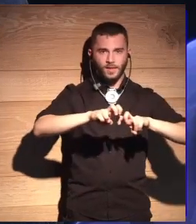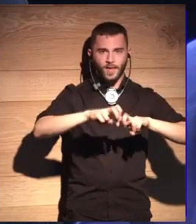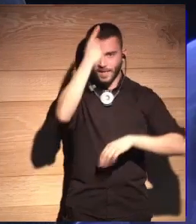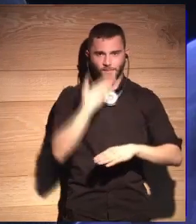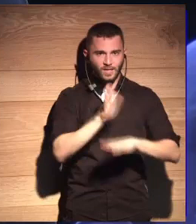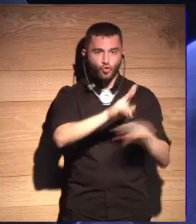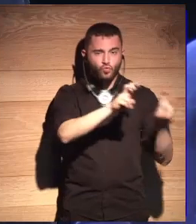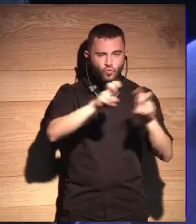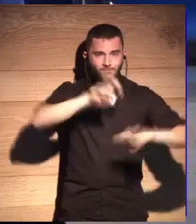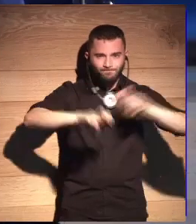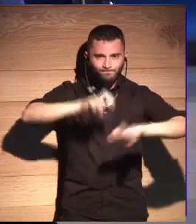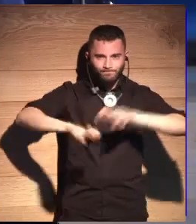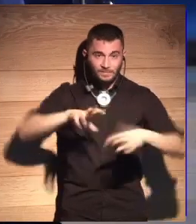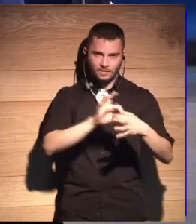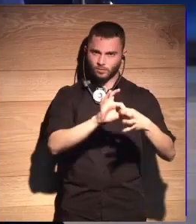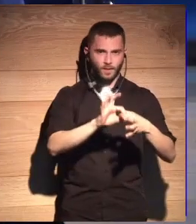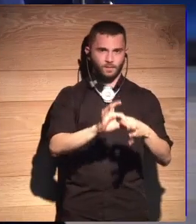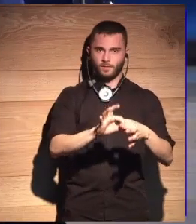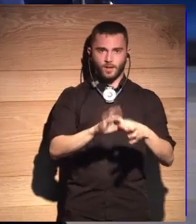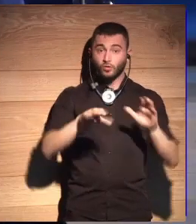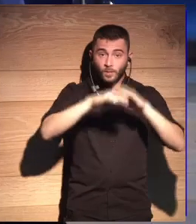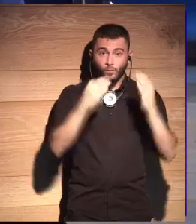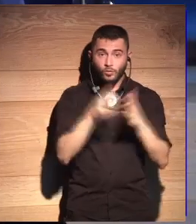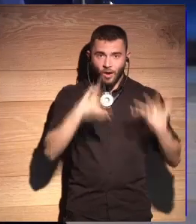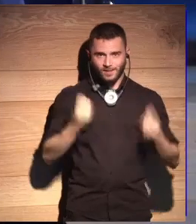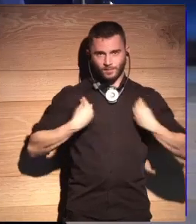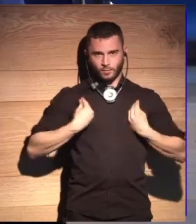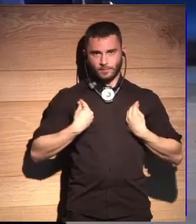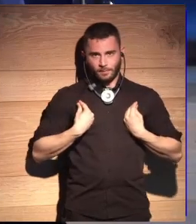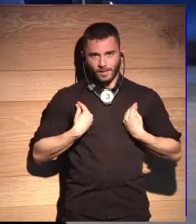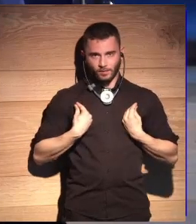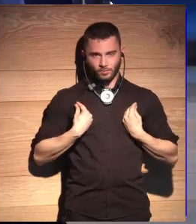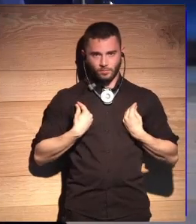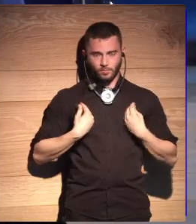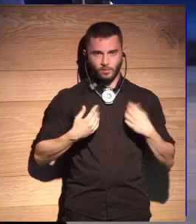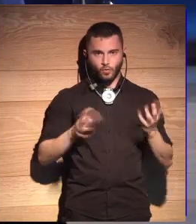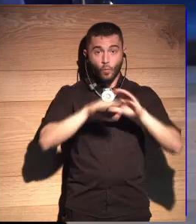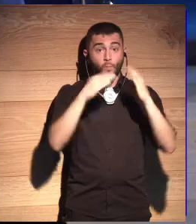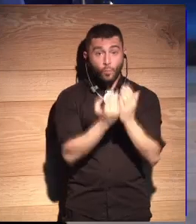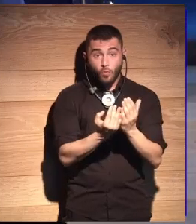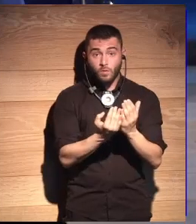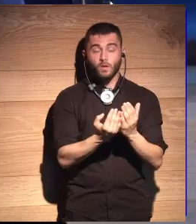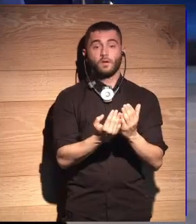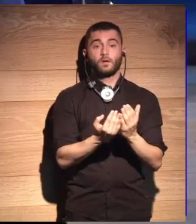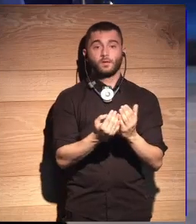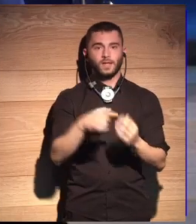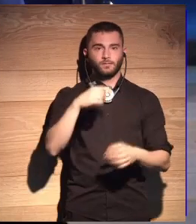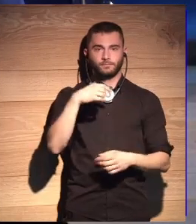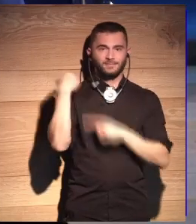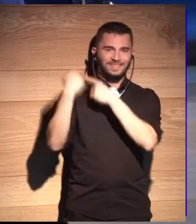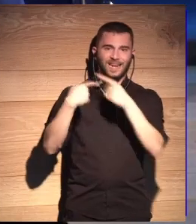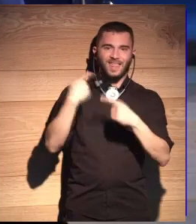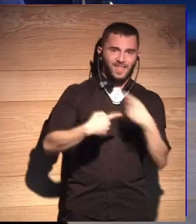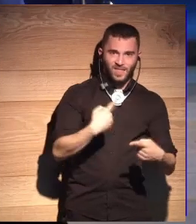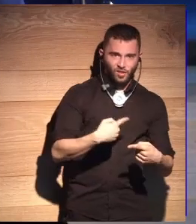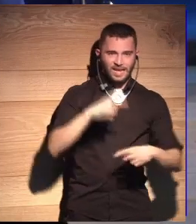environmentalism and so on. And they are very much related to that world of representation. That's the world we are living right now, a world where the